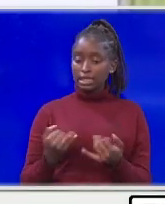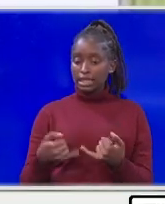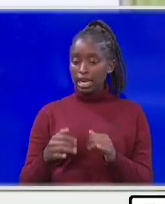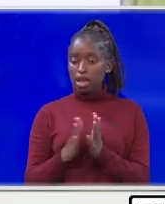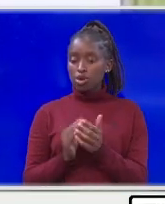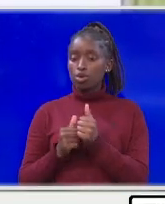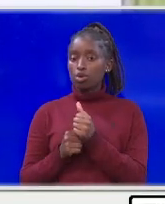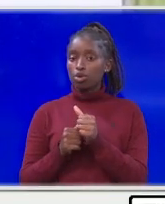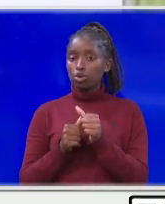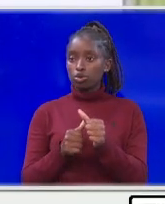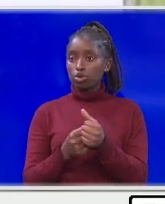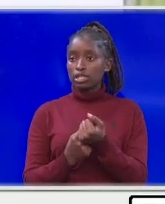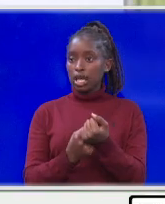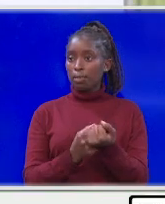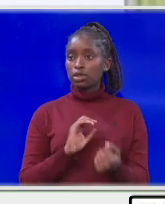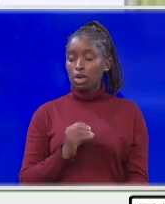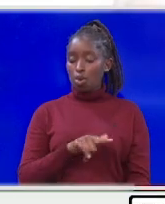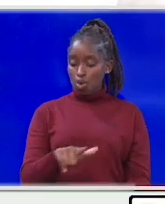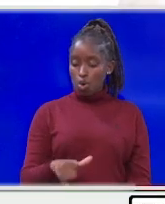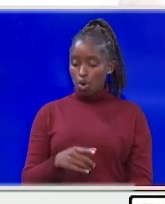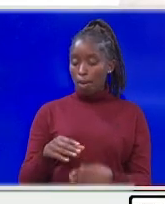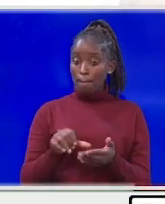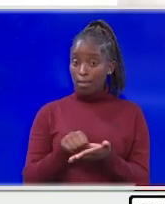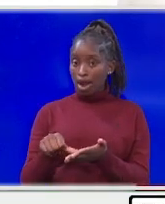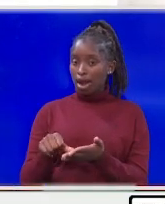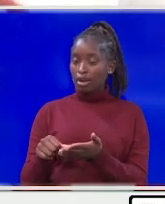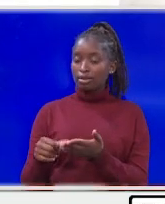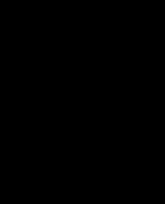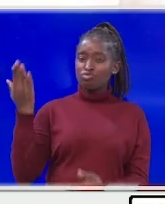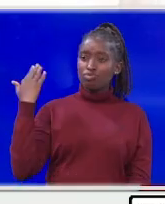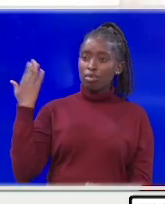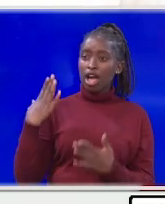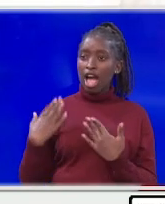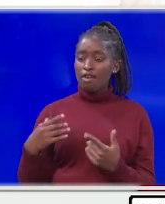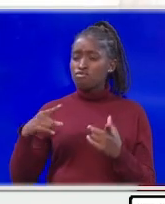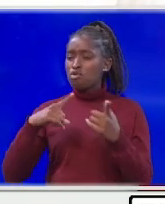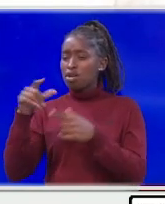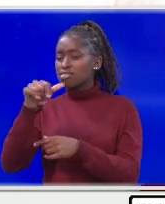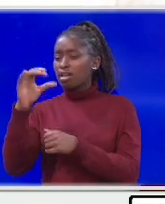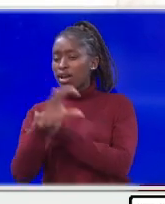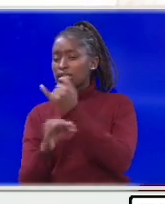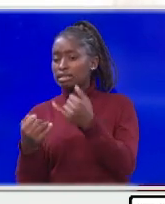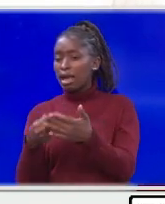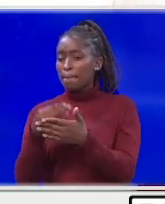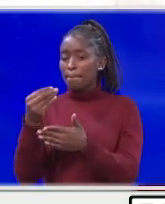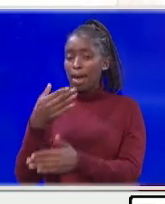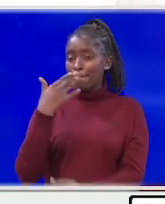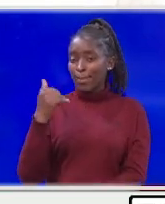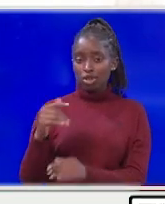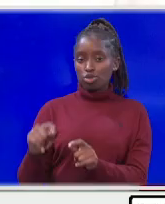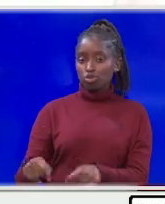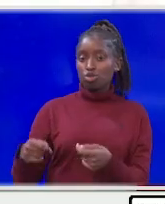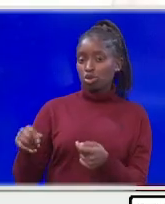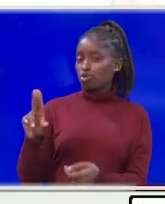our local brands because they're beautiful. Long gone are the days that you have to go to which country to buy a nice pair of shoes. Right now you can